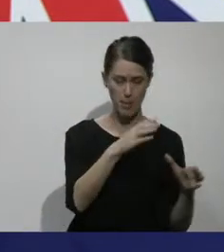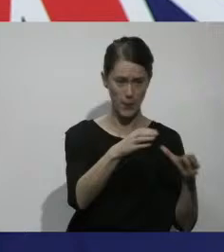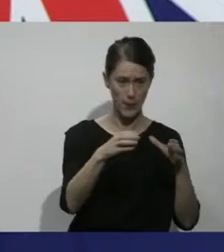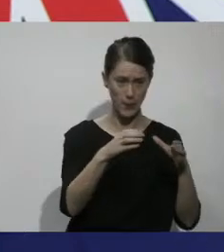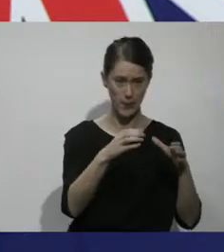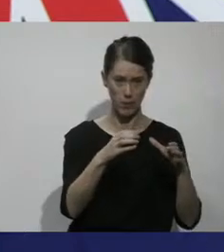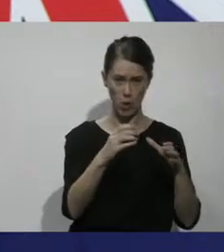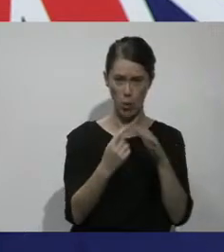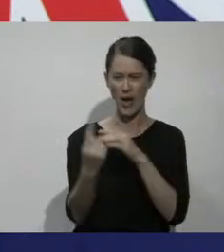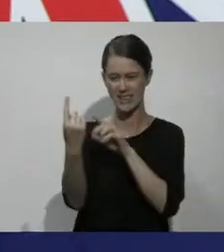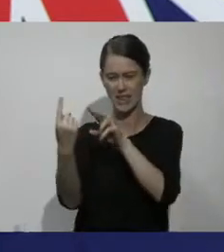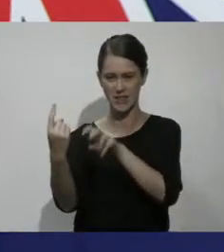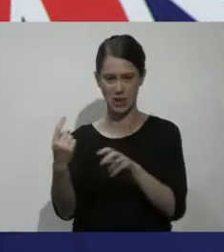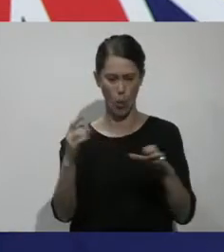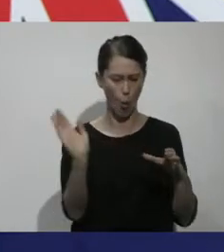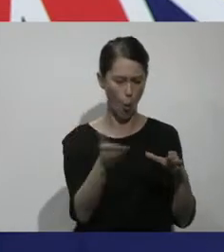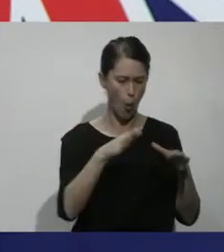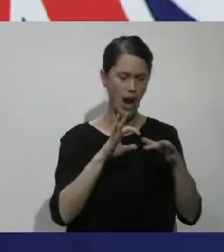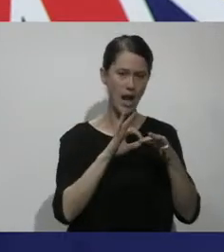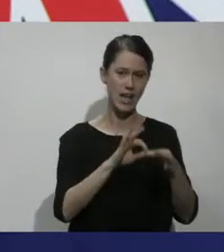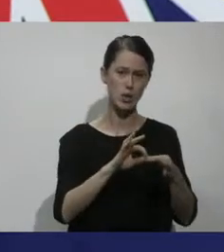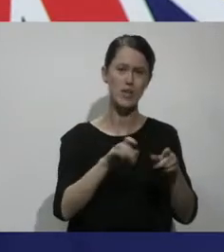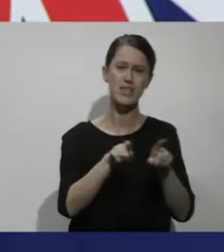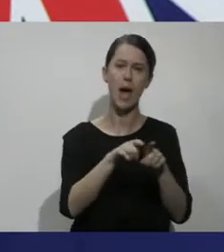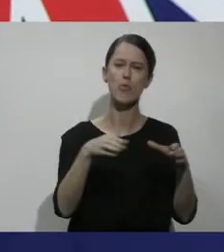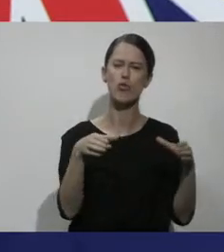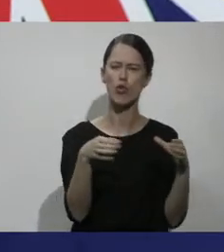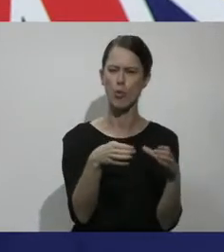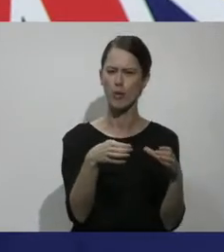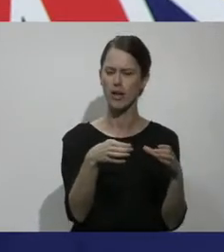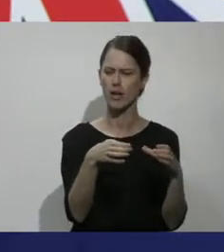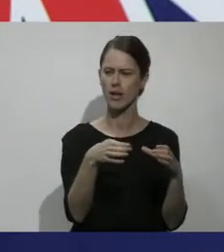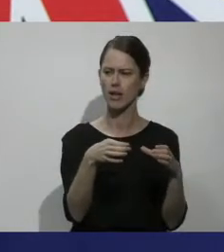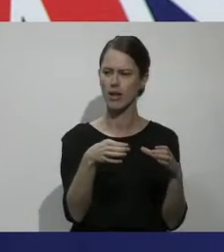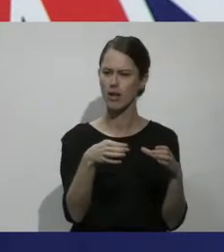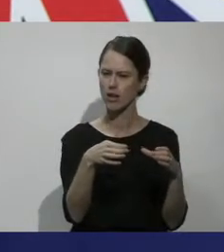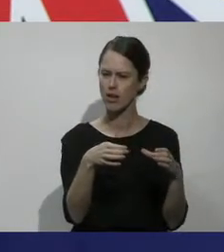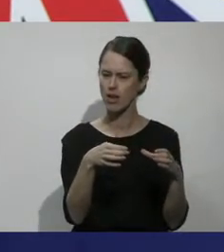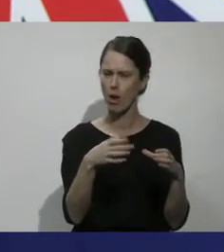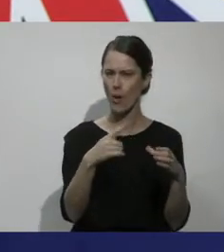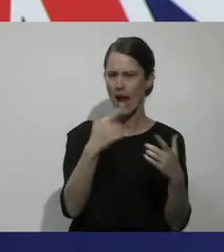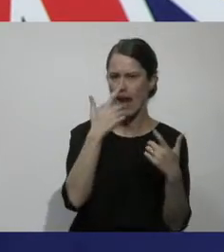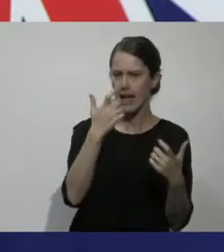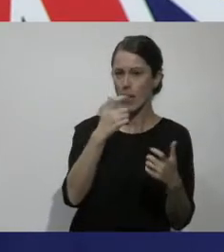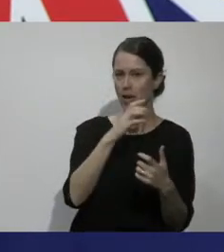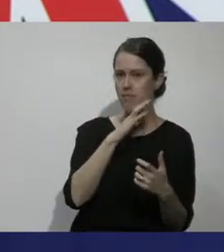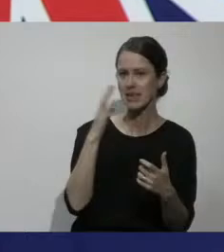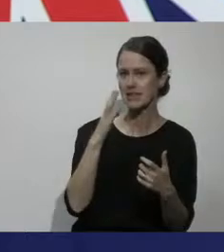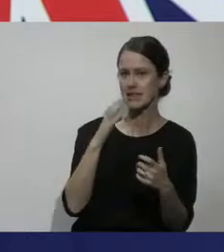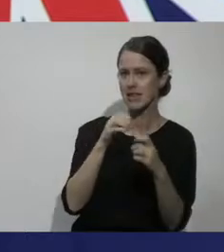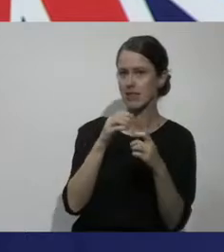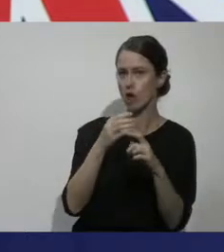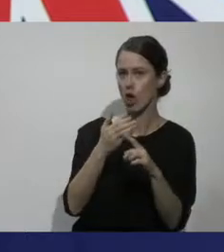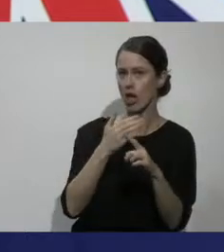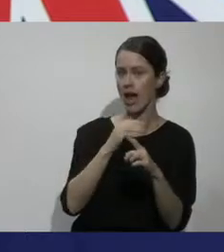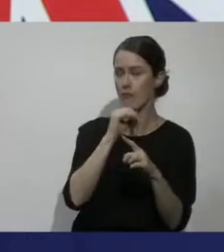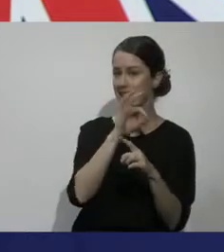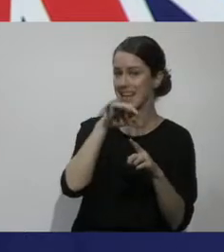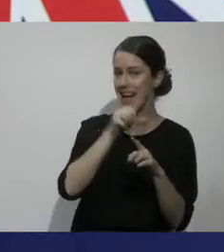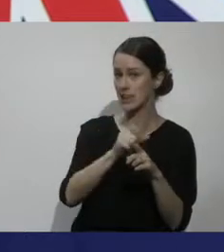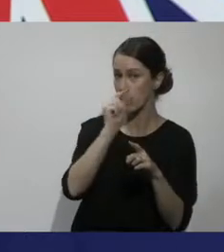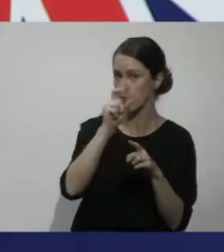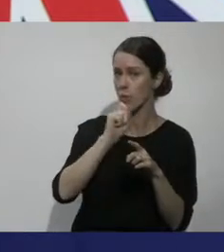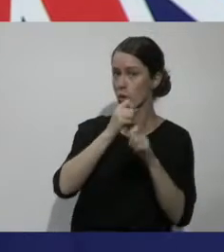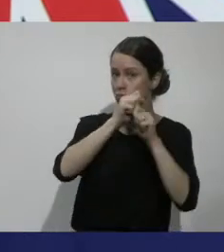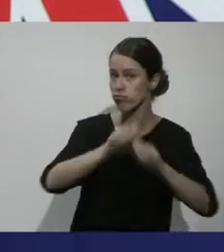under investigation can be linked to the same cluster. Have we dodged a bullet here? It is heartening to see at this stage